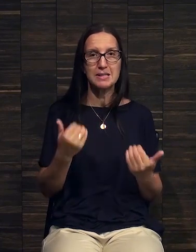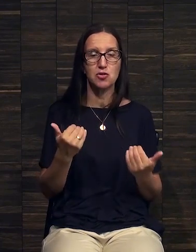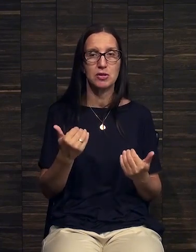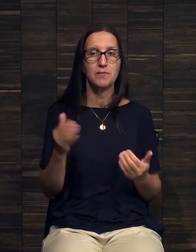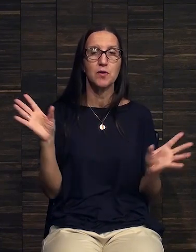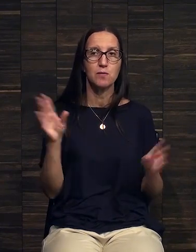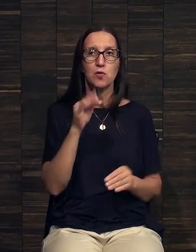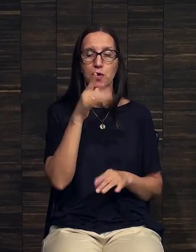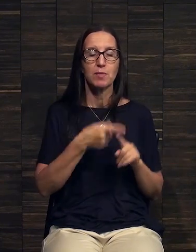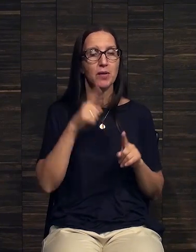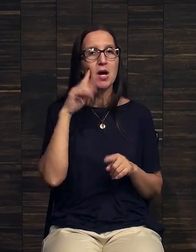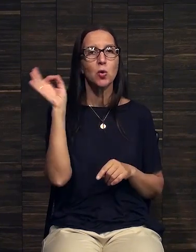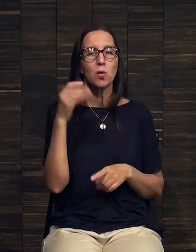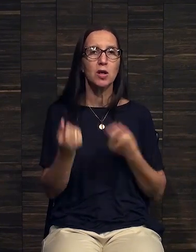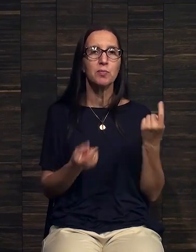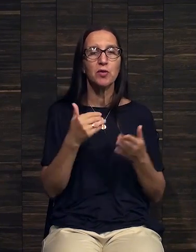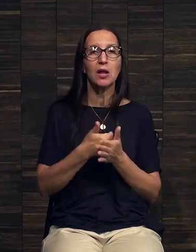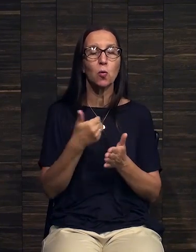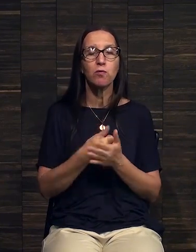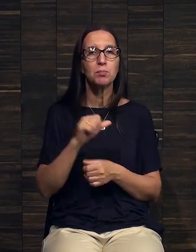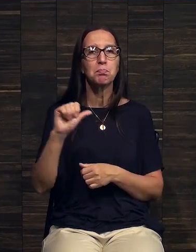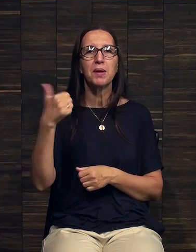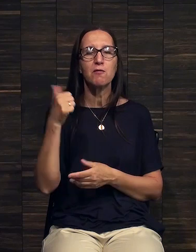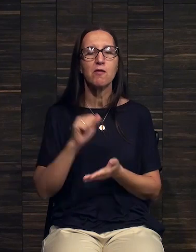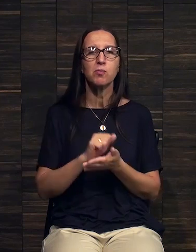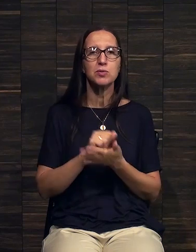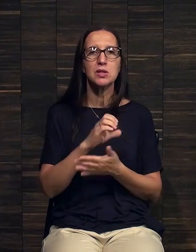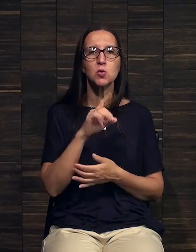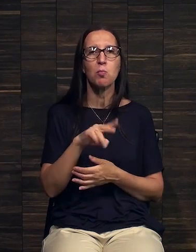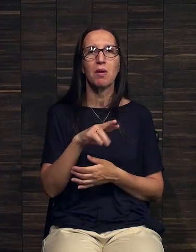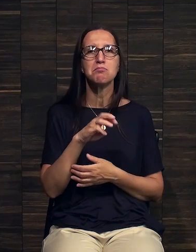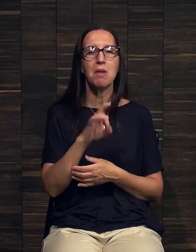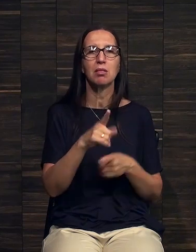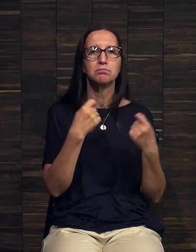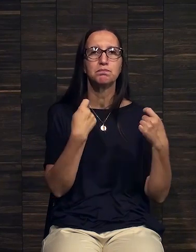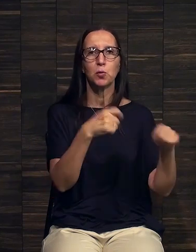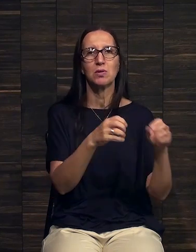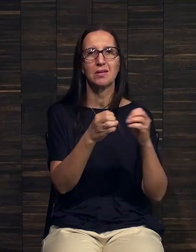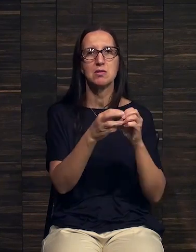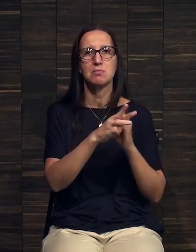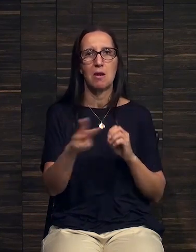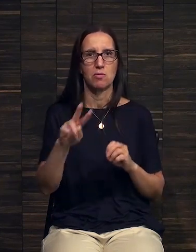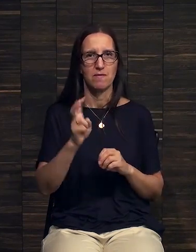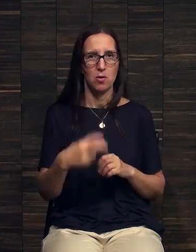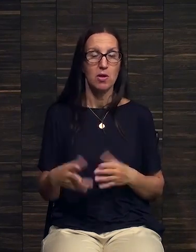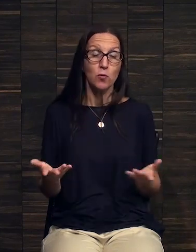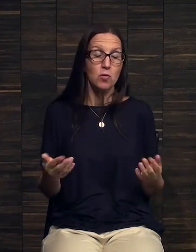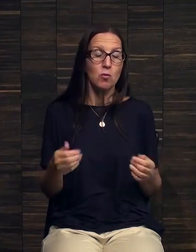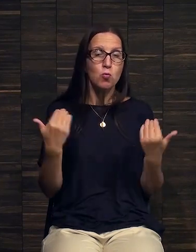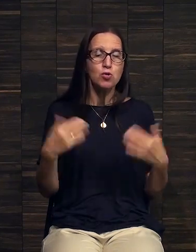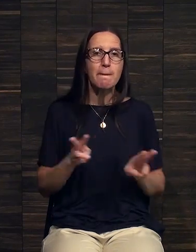comics. But maybe some of you don't know, the first issue of Superman was